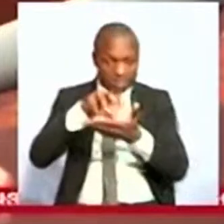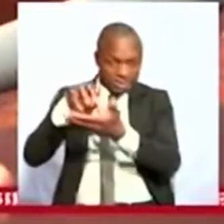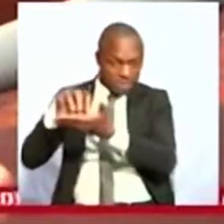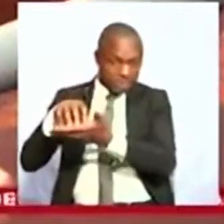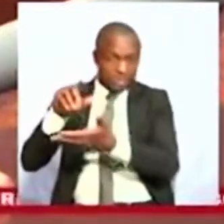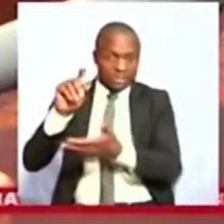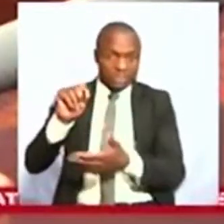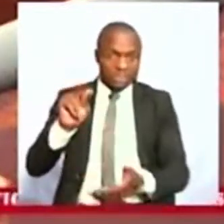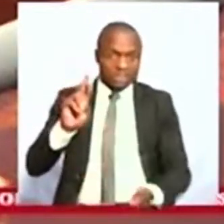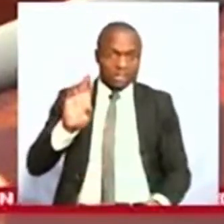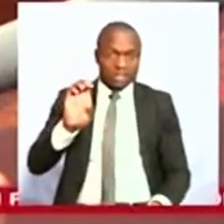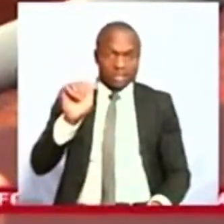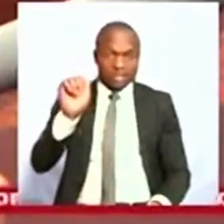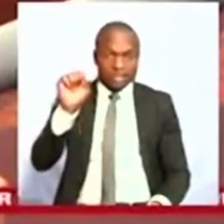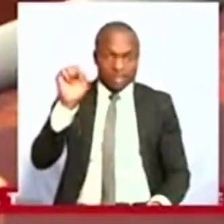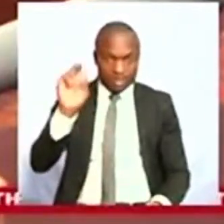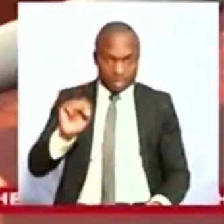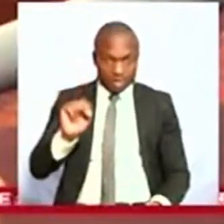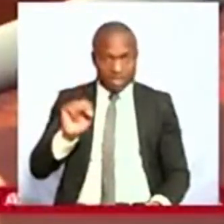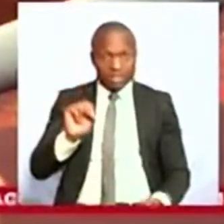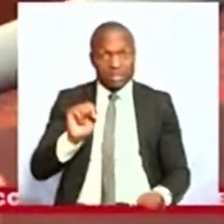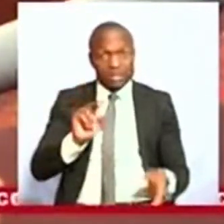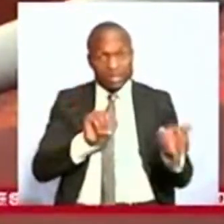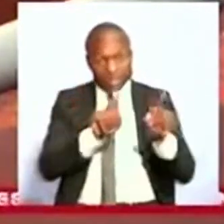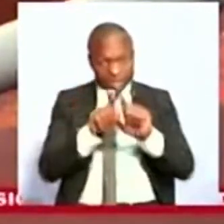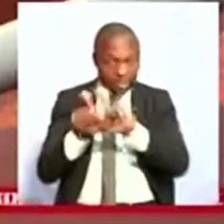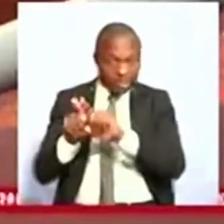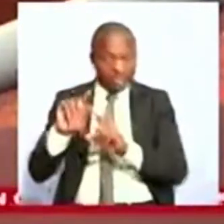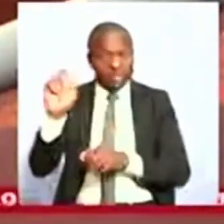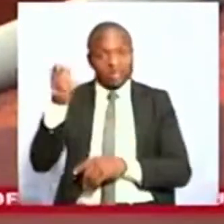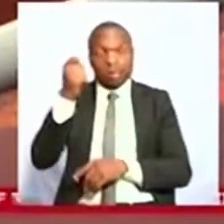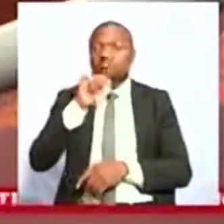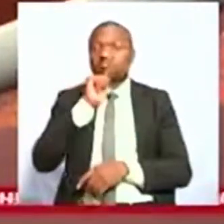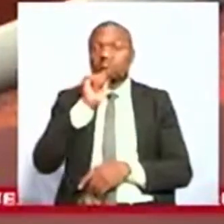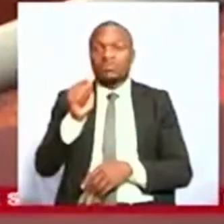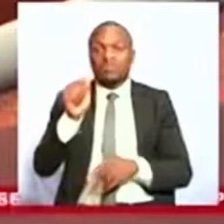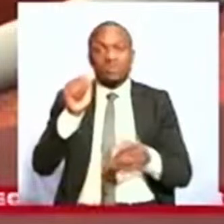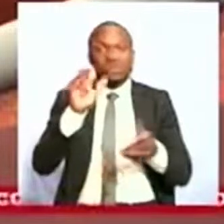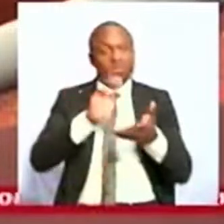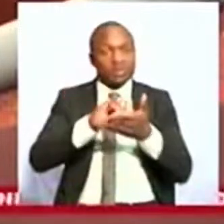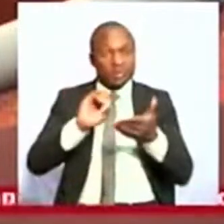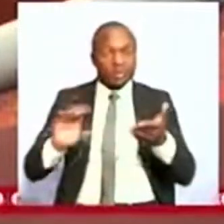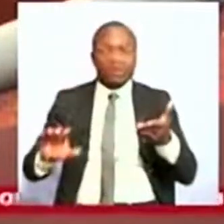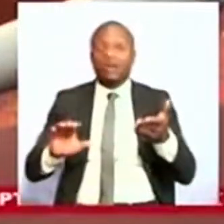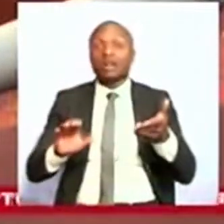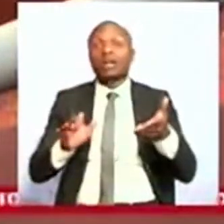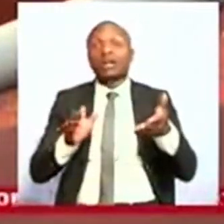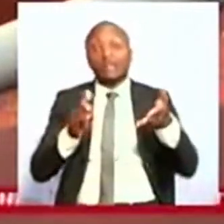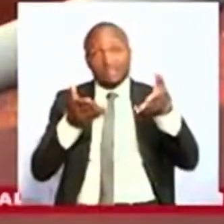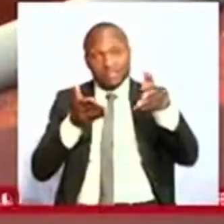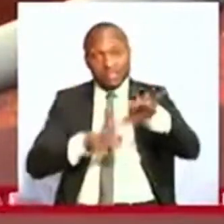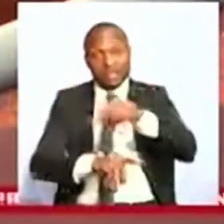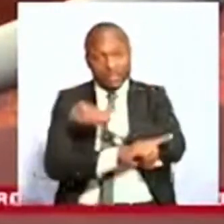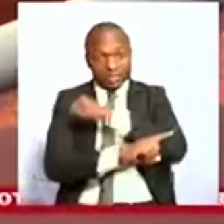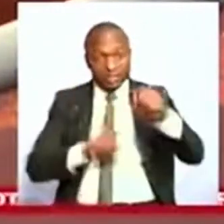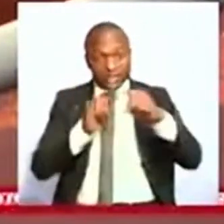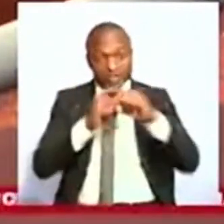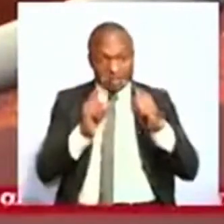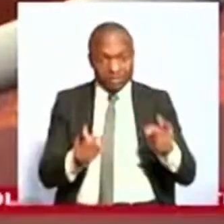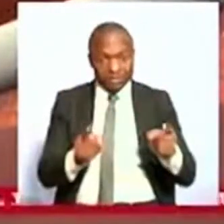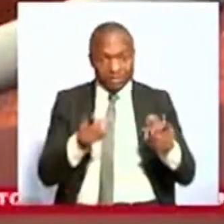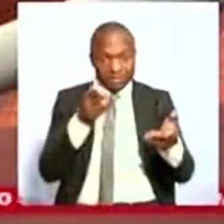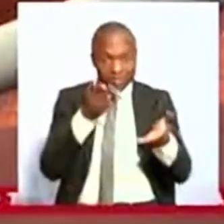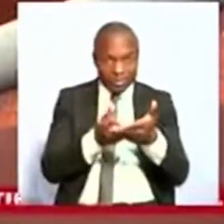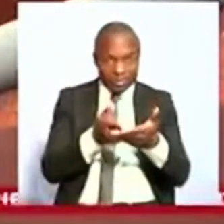We also considered Kenya. Kenya has not abolished the death sentence, but has only outlawed its mandatory nature